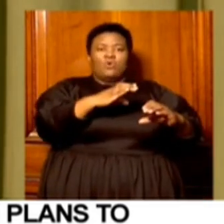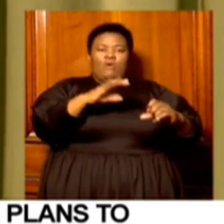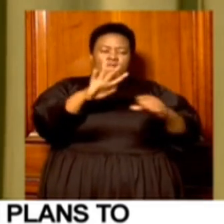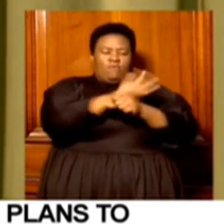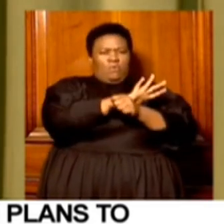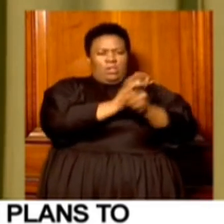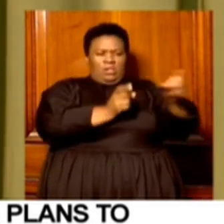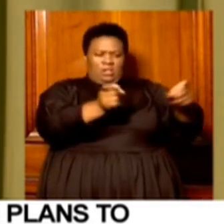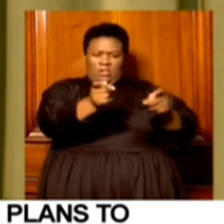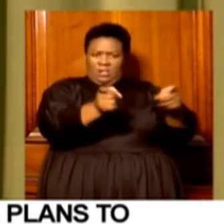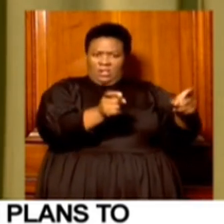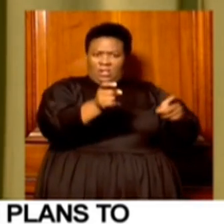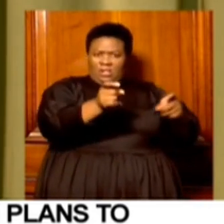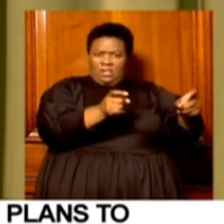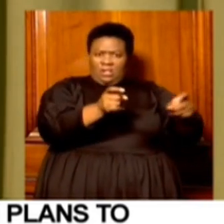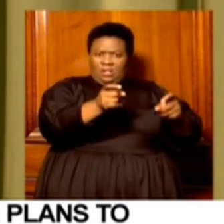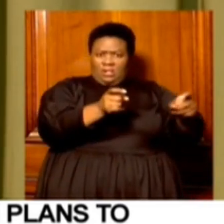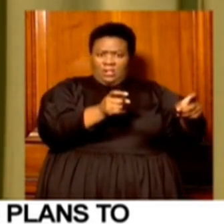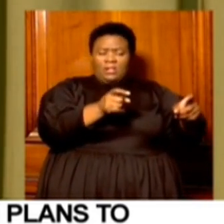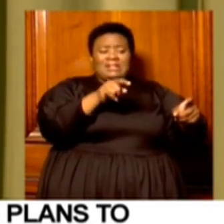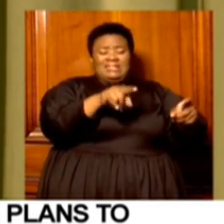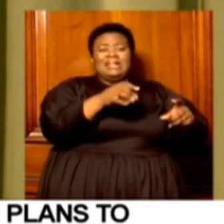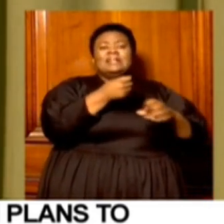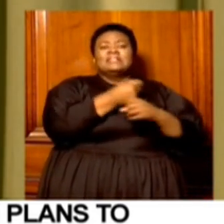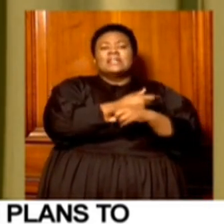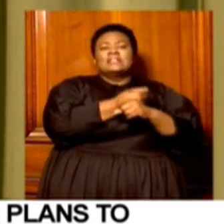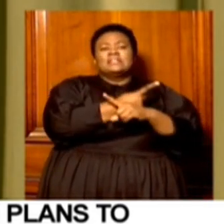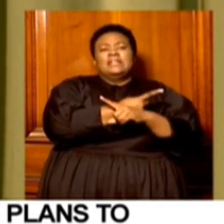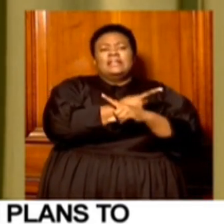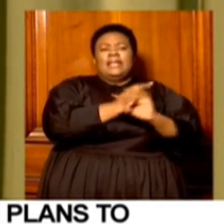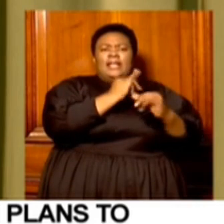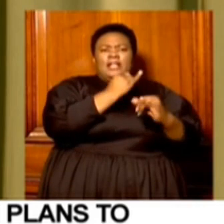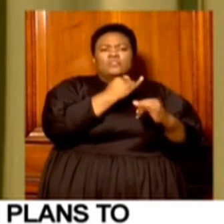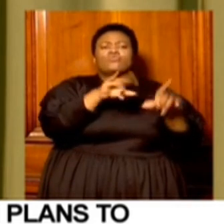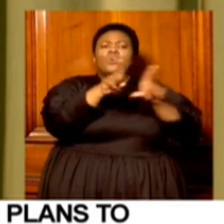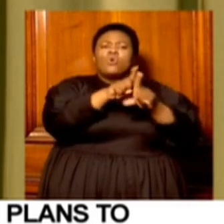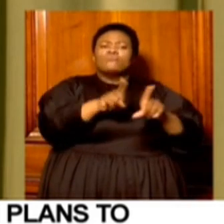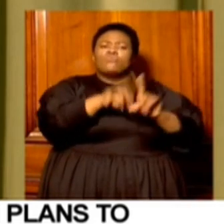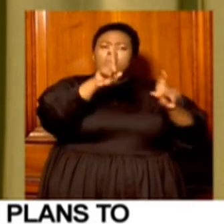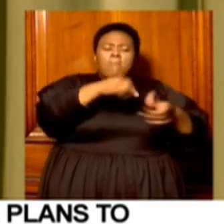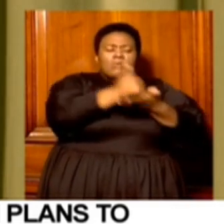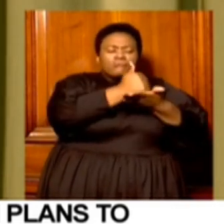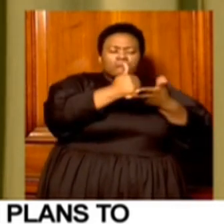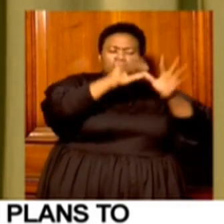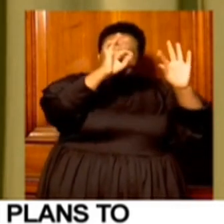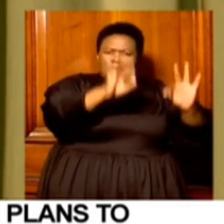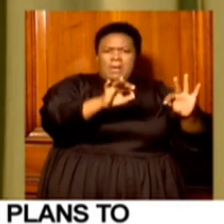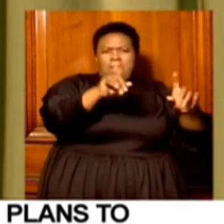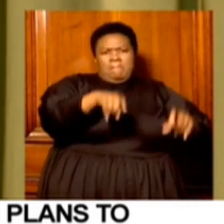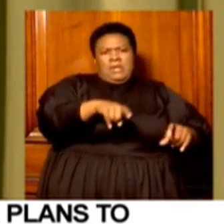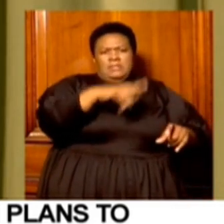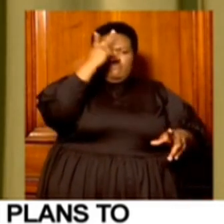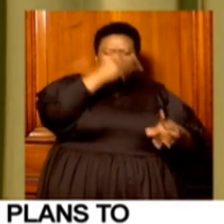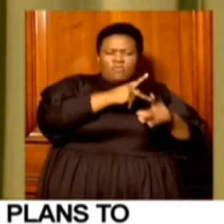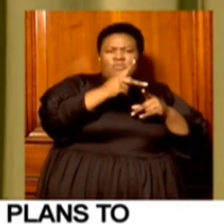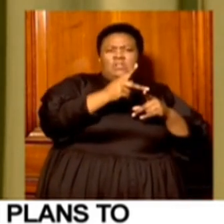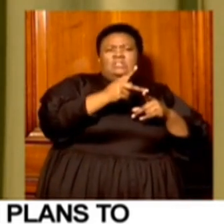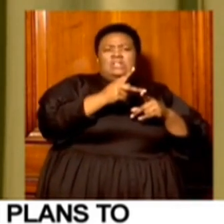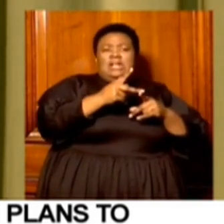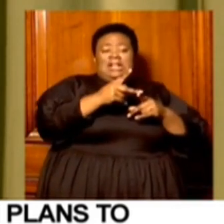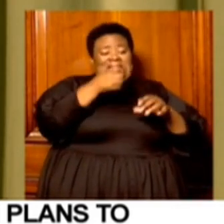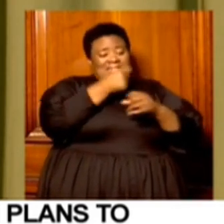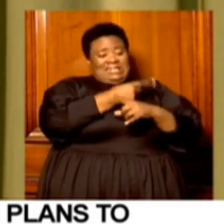regulating of the taxi industry and full formalization of the taxi industry and professionalizing of the taxi